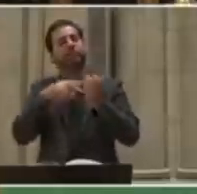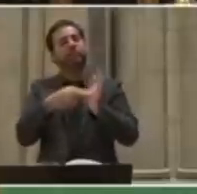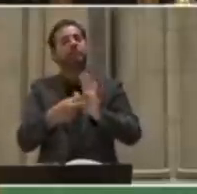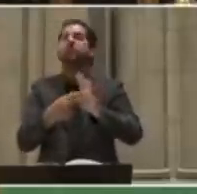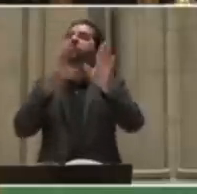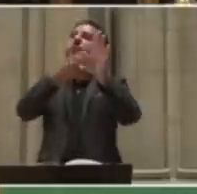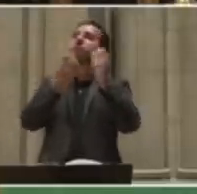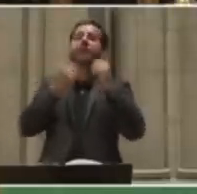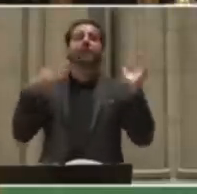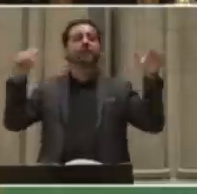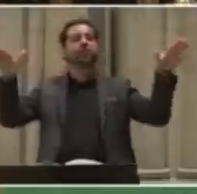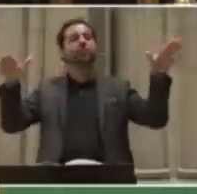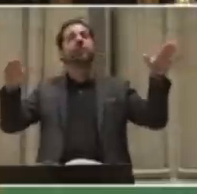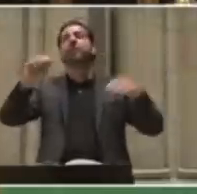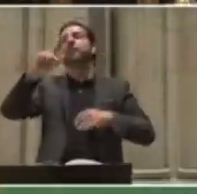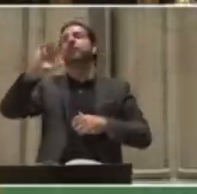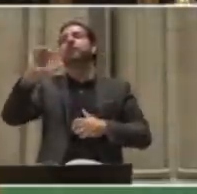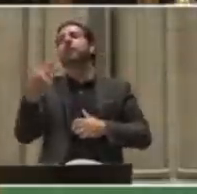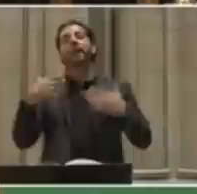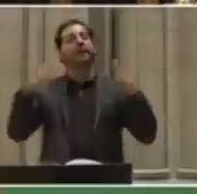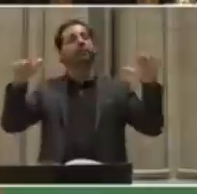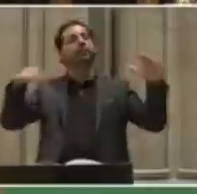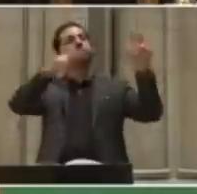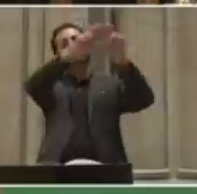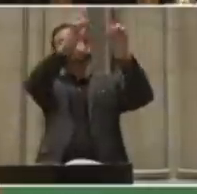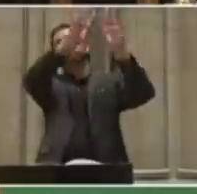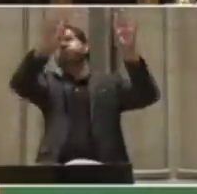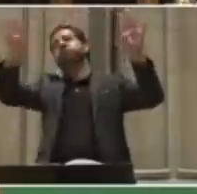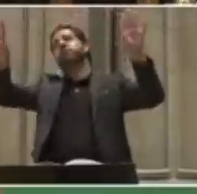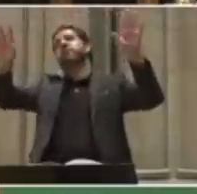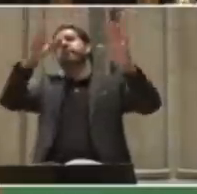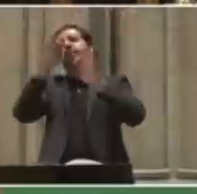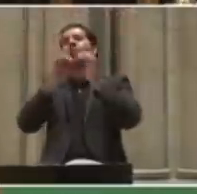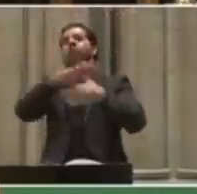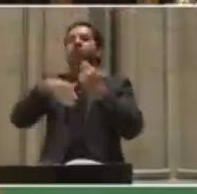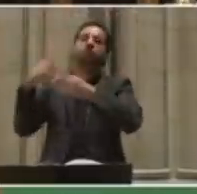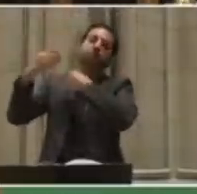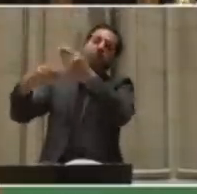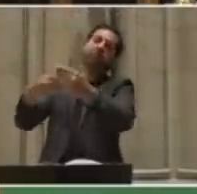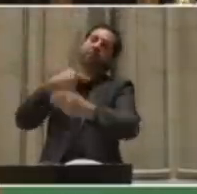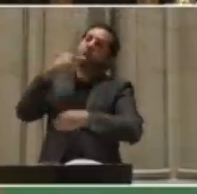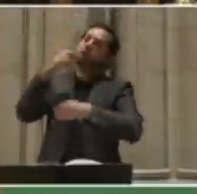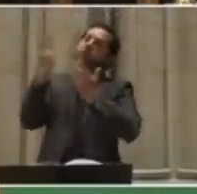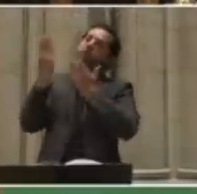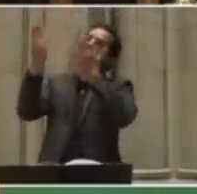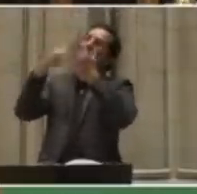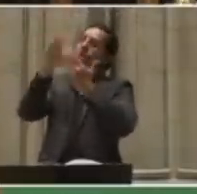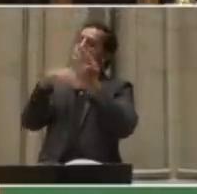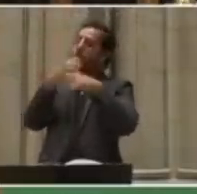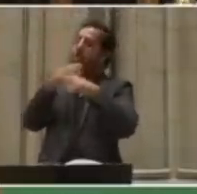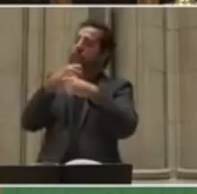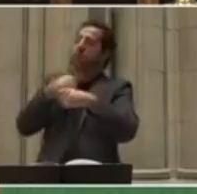Therefore, joining with angels and archangels and with the faithful of every generation, we lift our voices and all